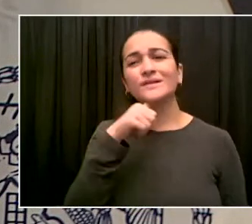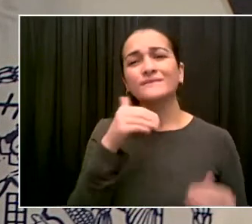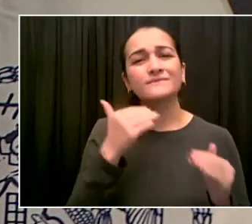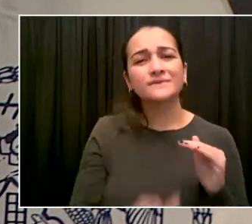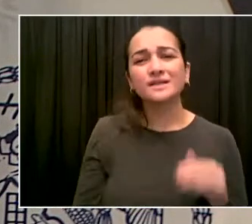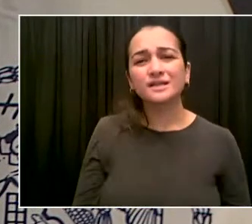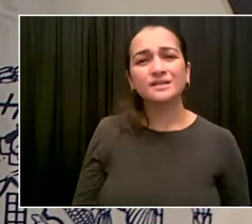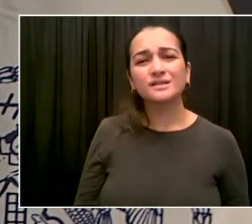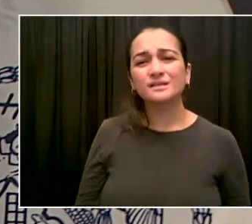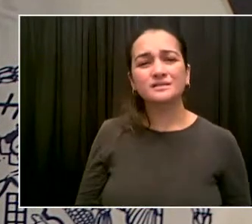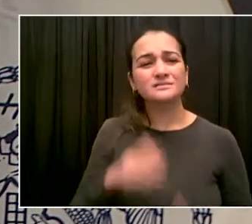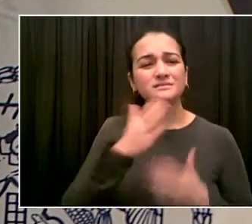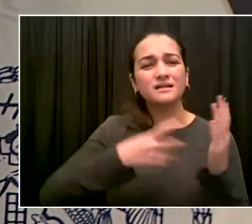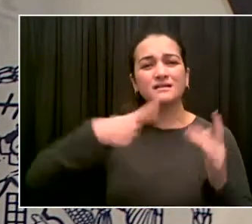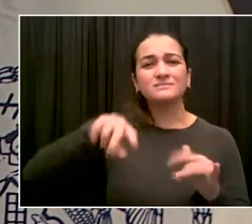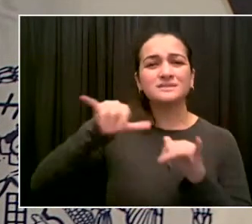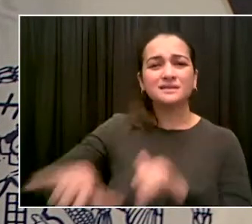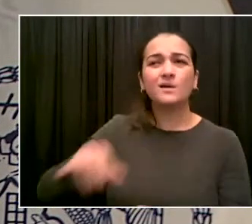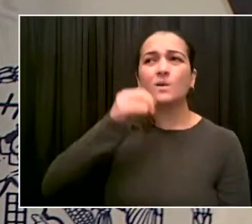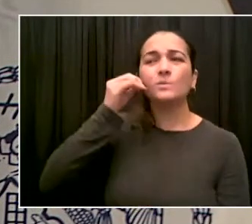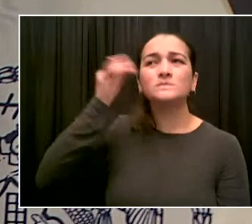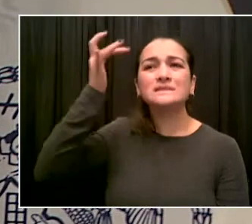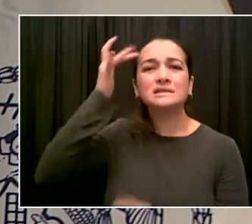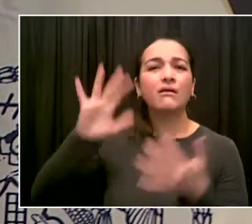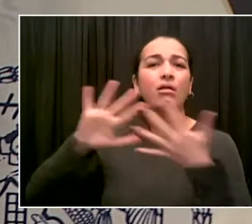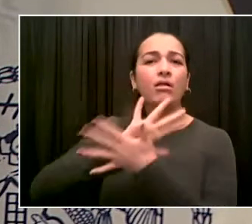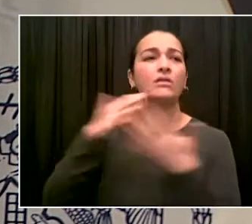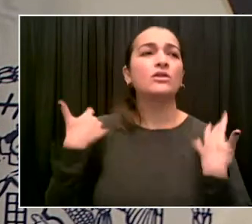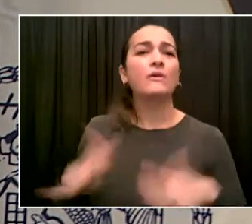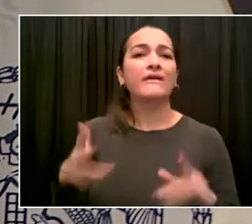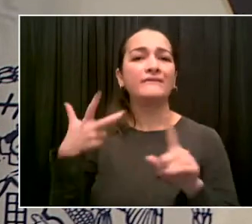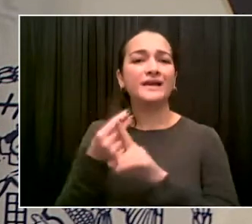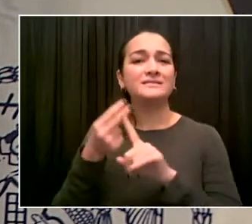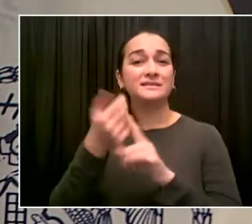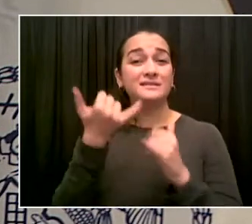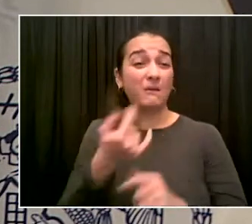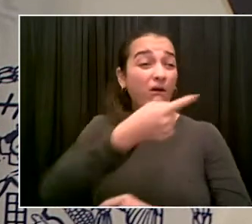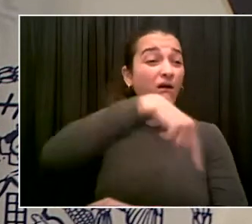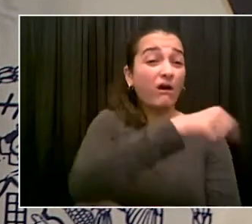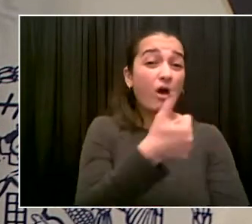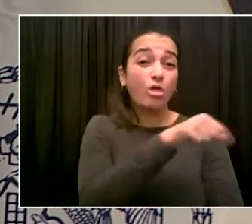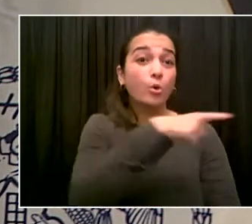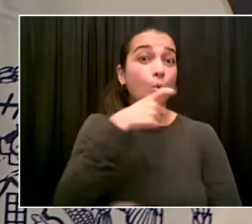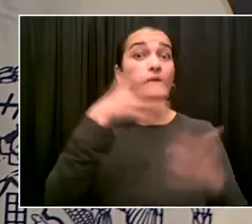us through this. We're quite confident. In terms of the status of NYPD, Commissioner Shea.